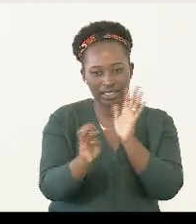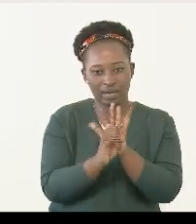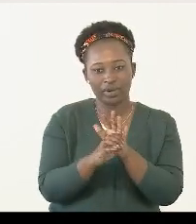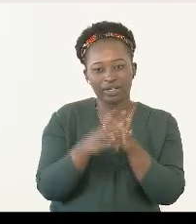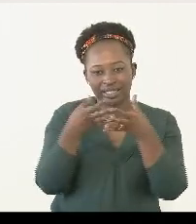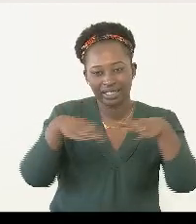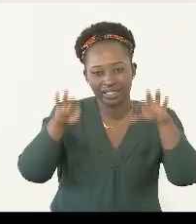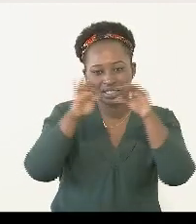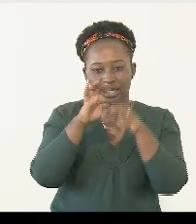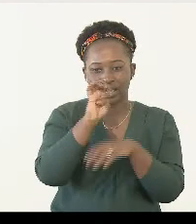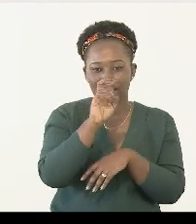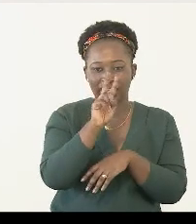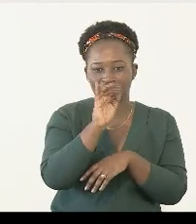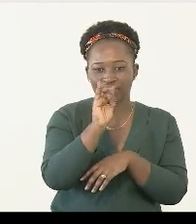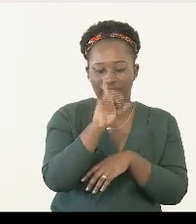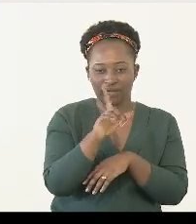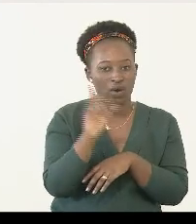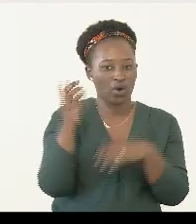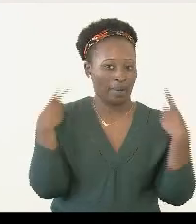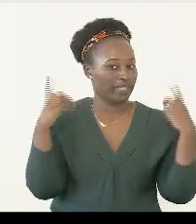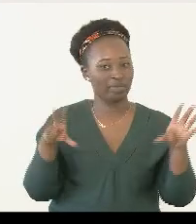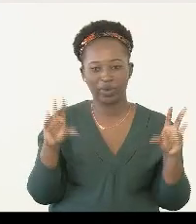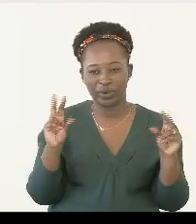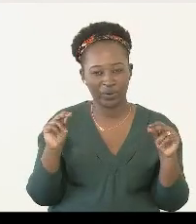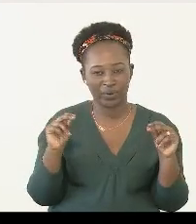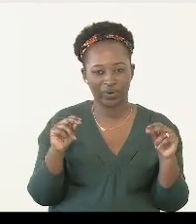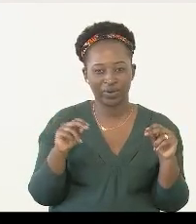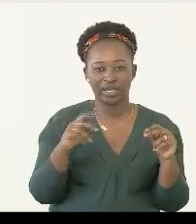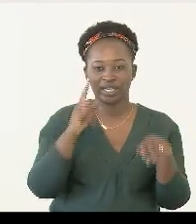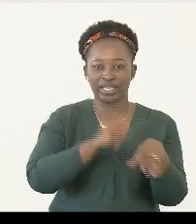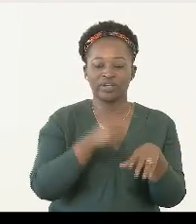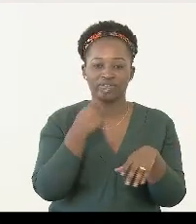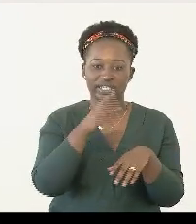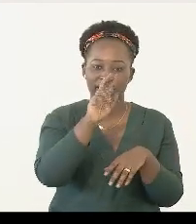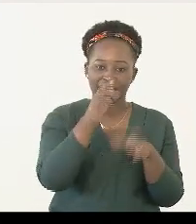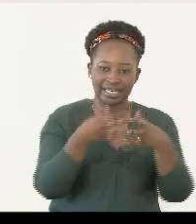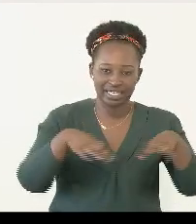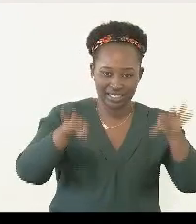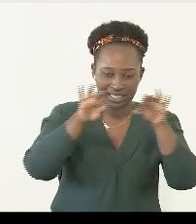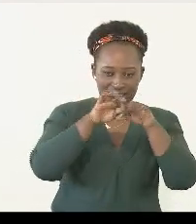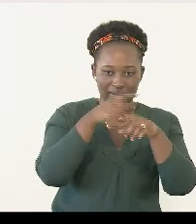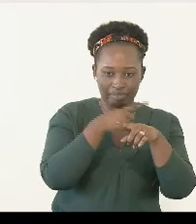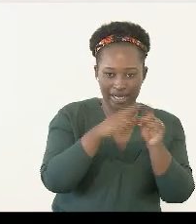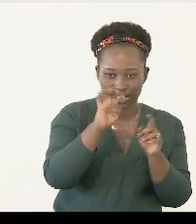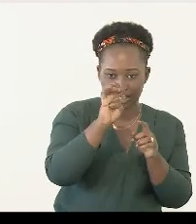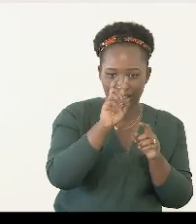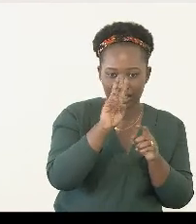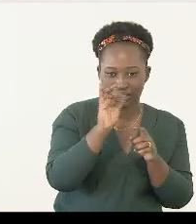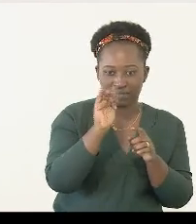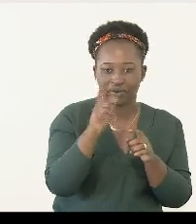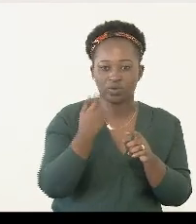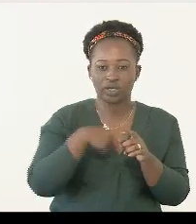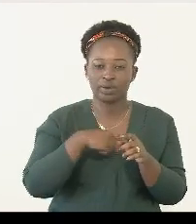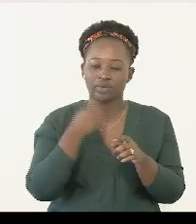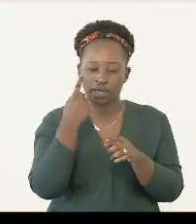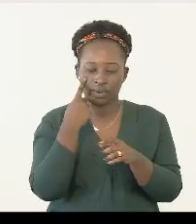evil? We are not talking about the devil here. When we talk of necessity, but at the same time evil, we're looking at the good